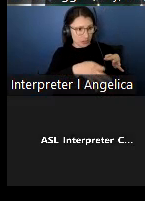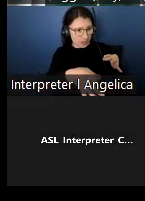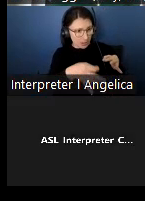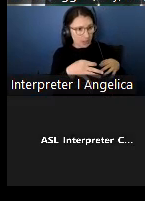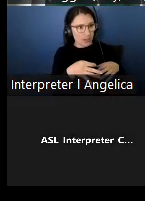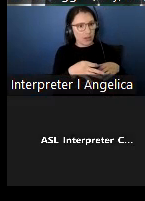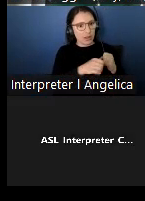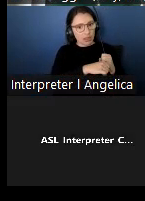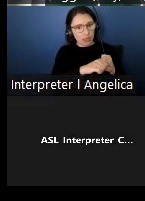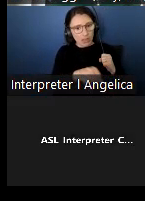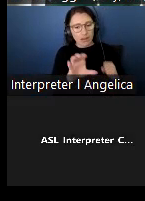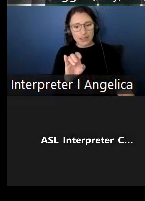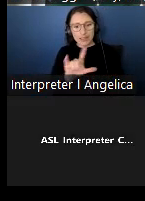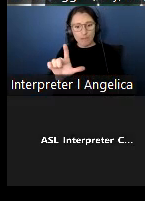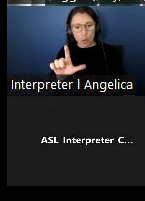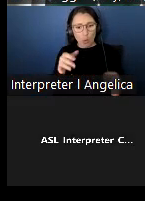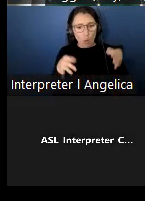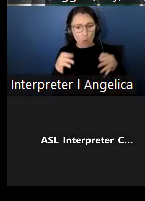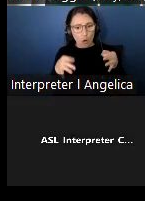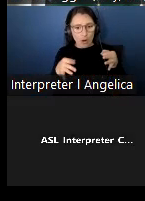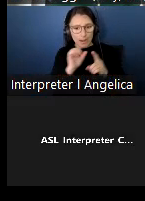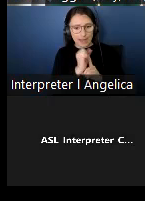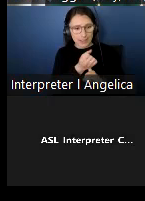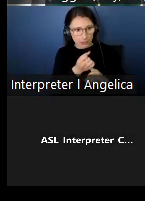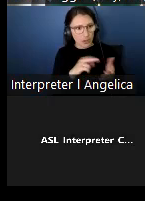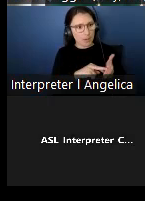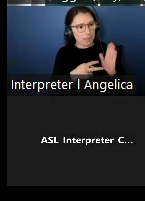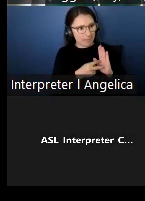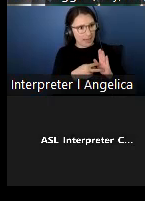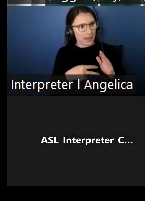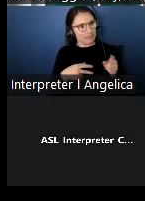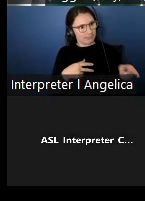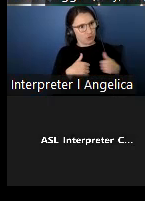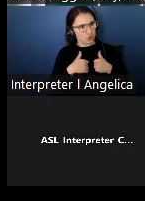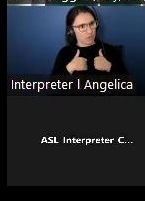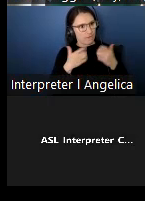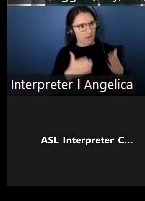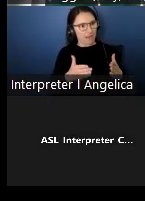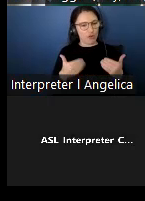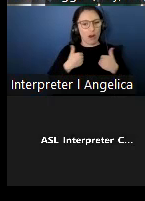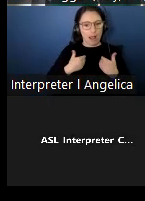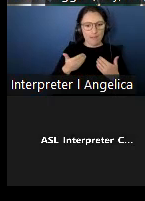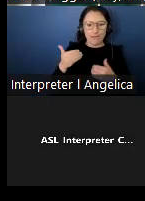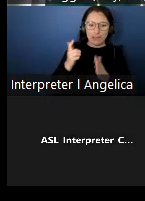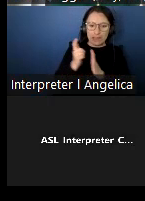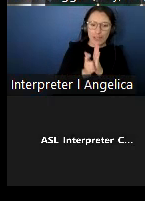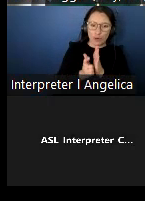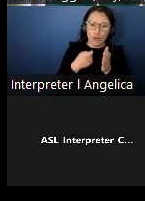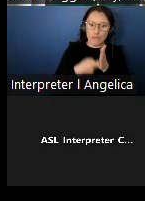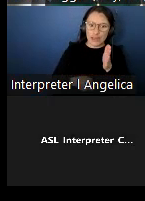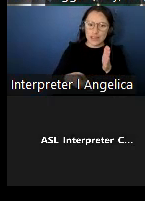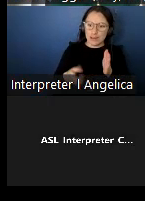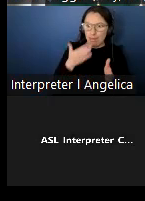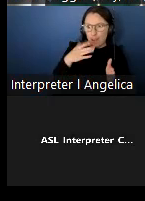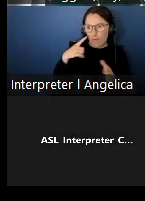cases, making the survivor responsible for growing legal fees. That, Maggie, thanks for putting that in there. That's definitely one that we